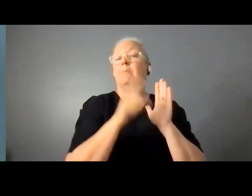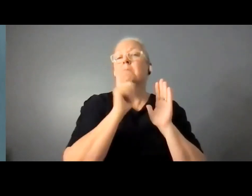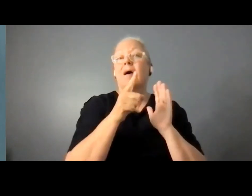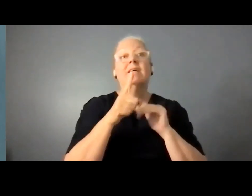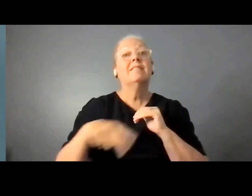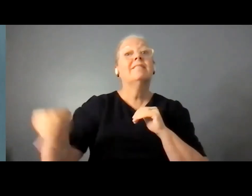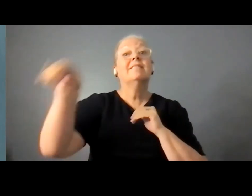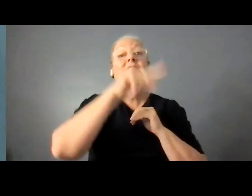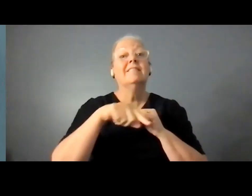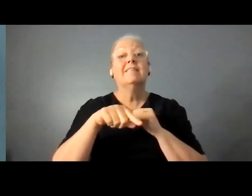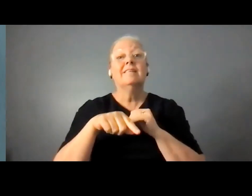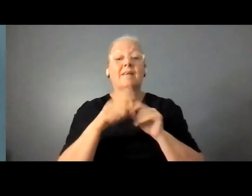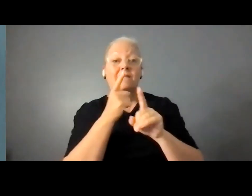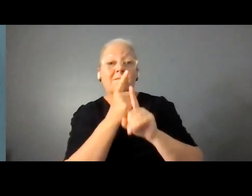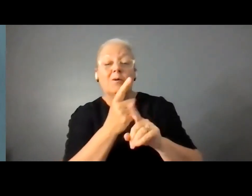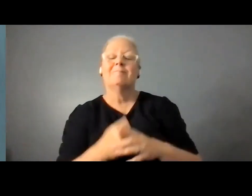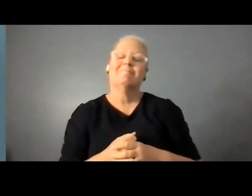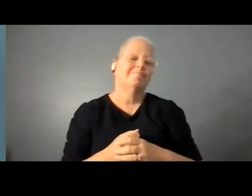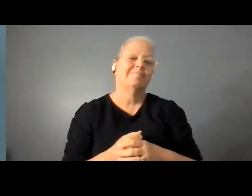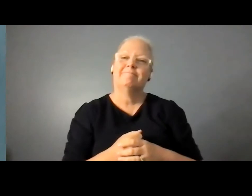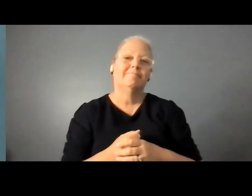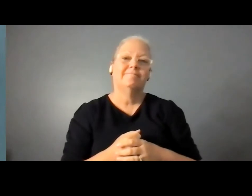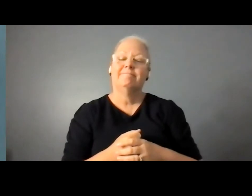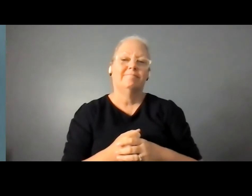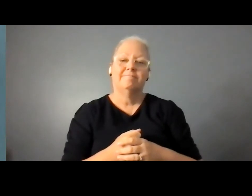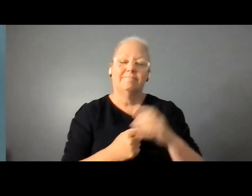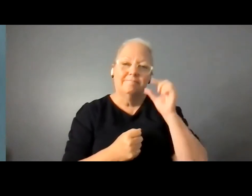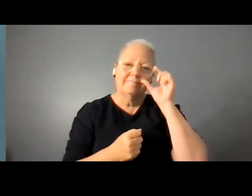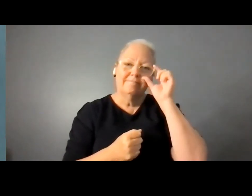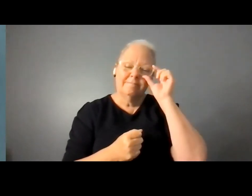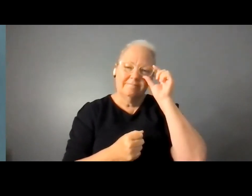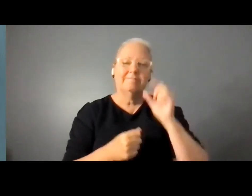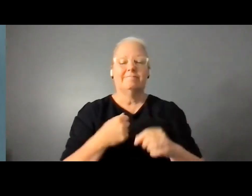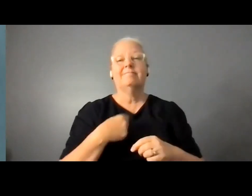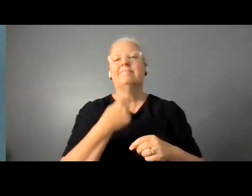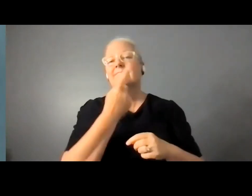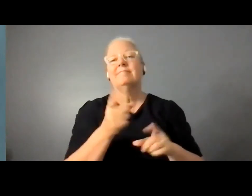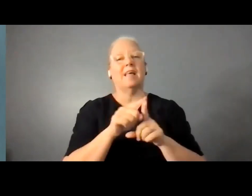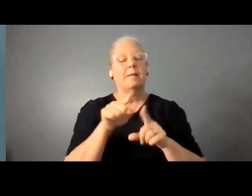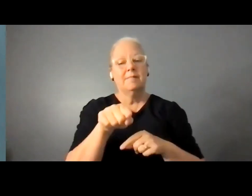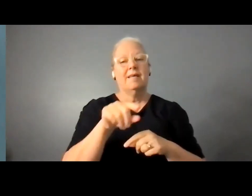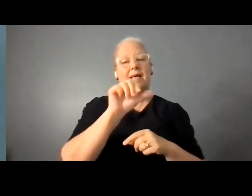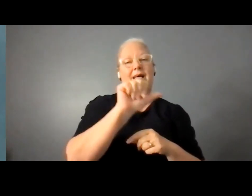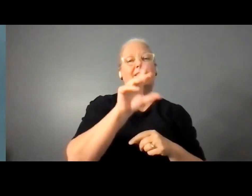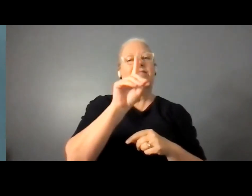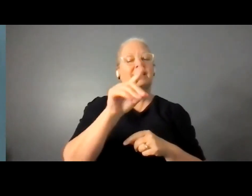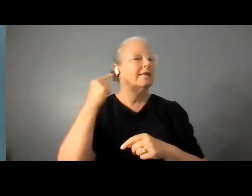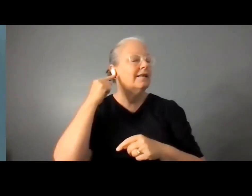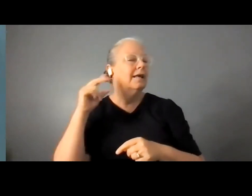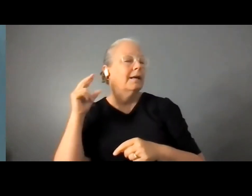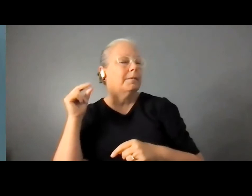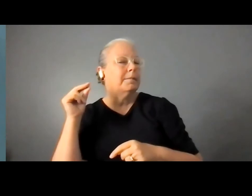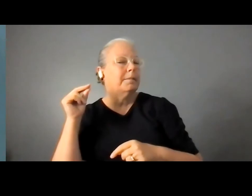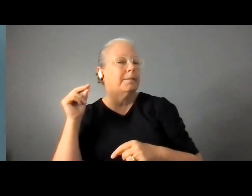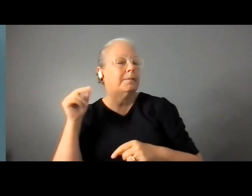relates to what I've been talking about here today, which is audio description specifically, but just access to entertainment in